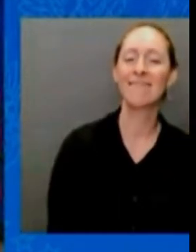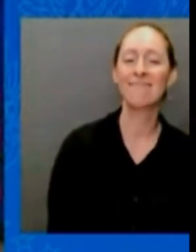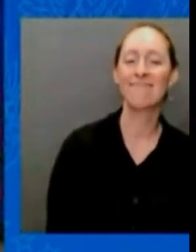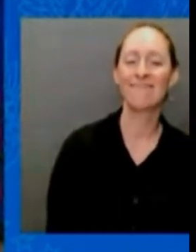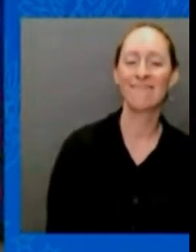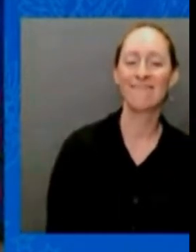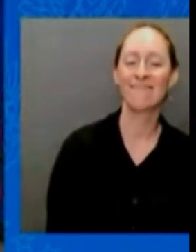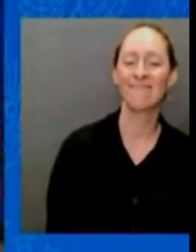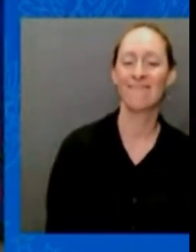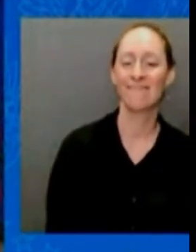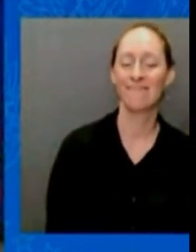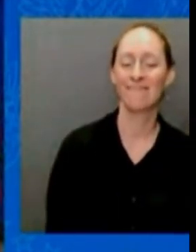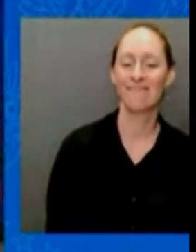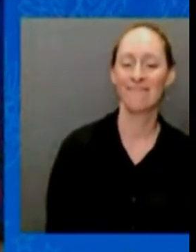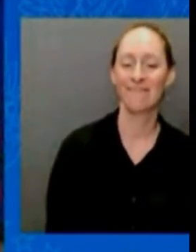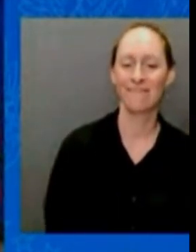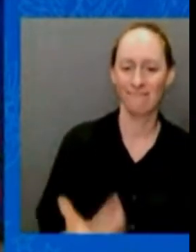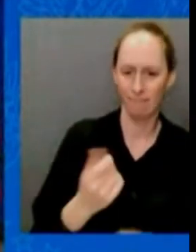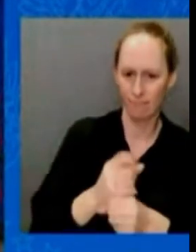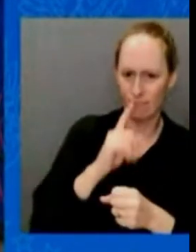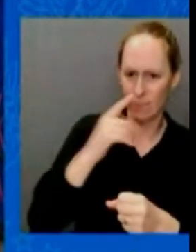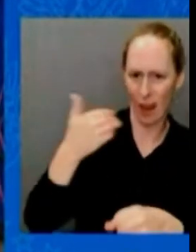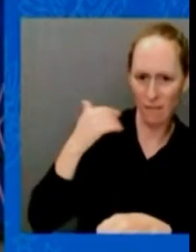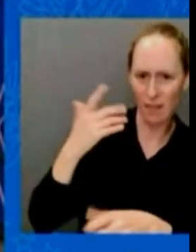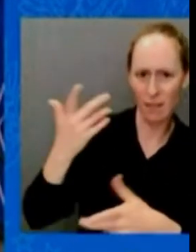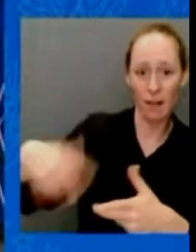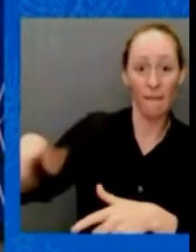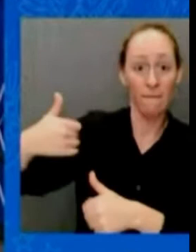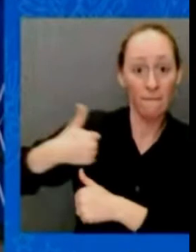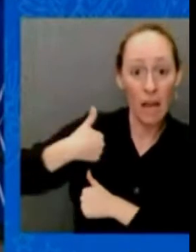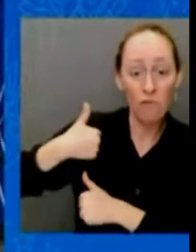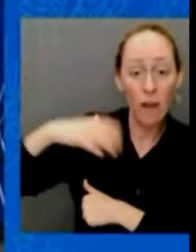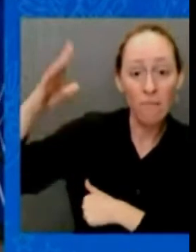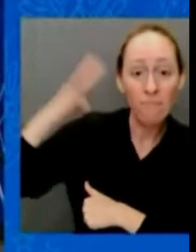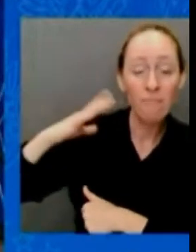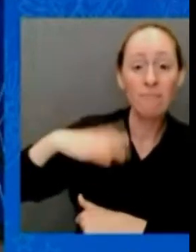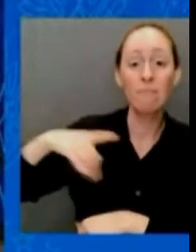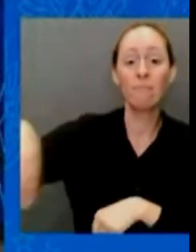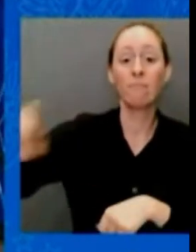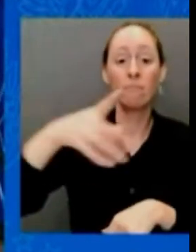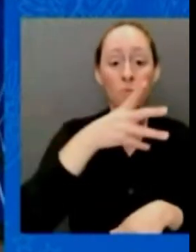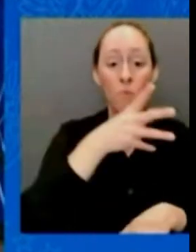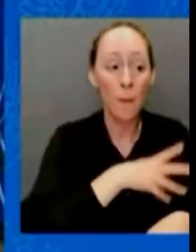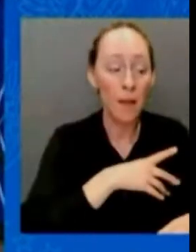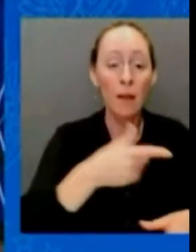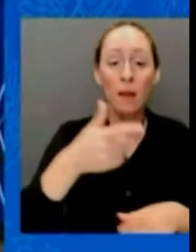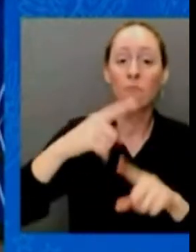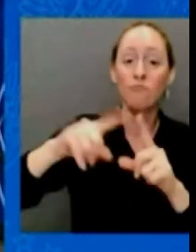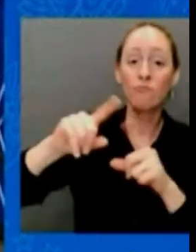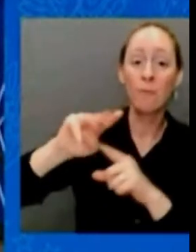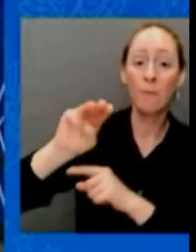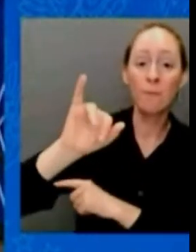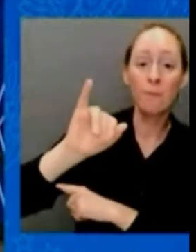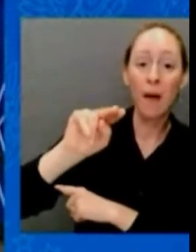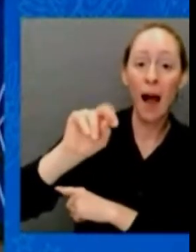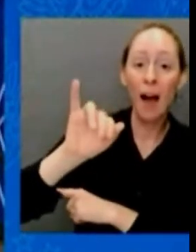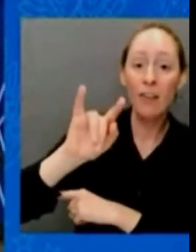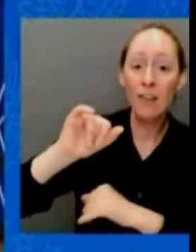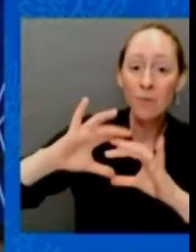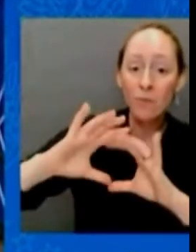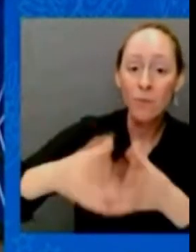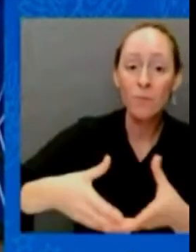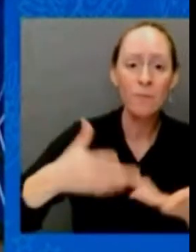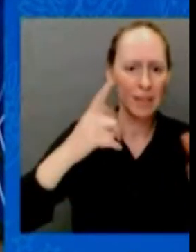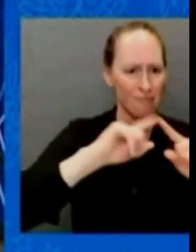veterans, minorities, women, rural residents, and neighborhoods that need them most of all. So all of Central